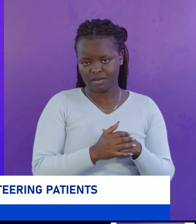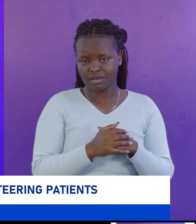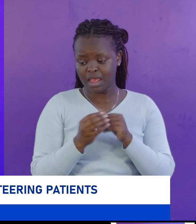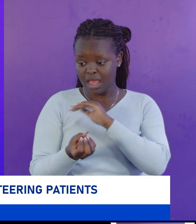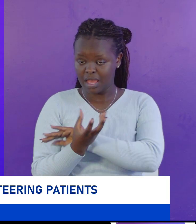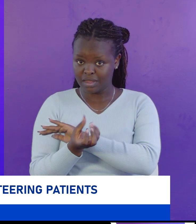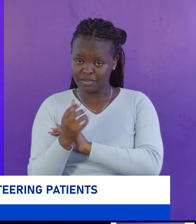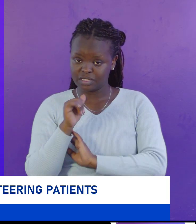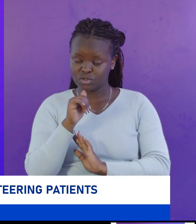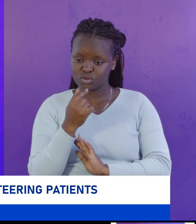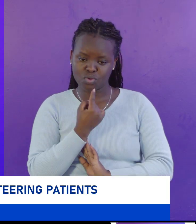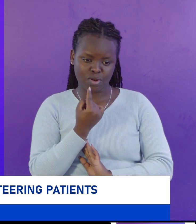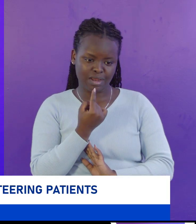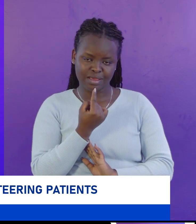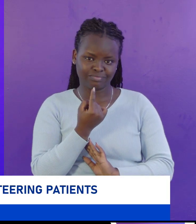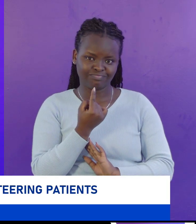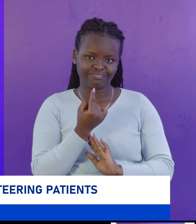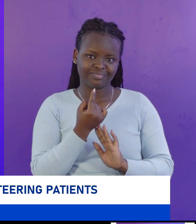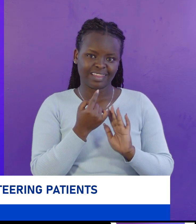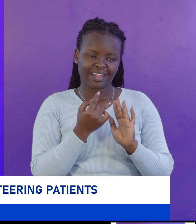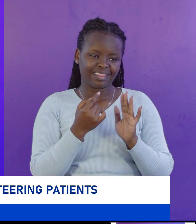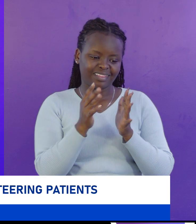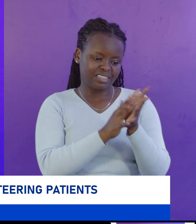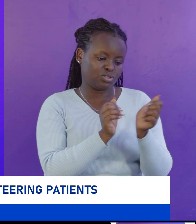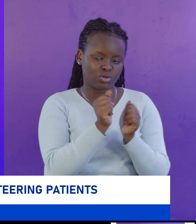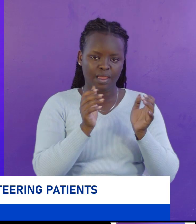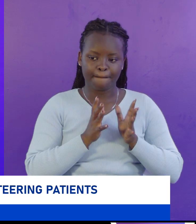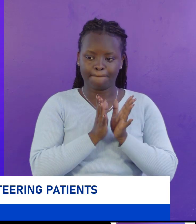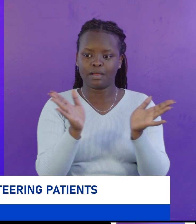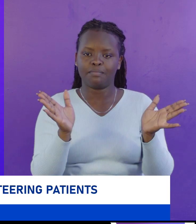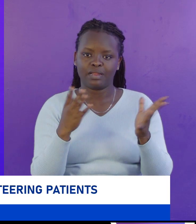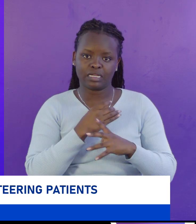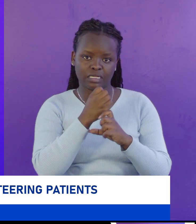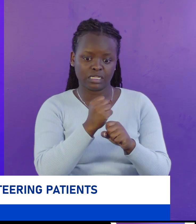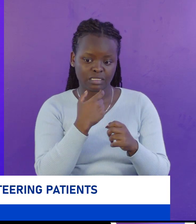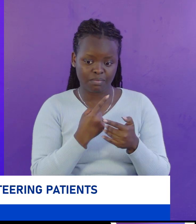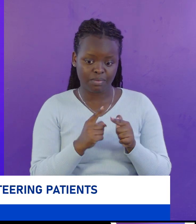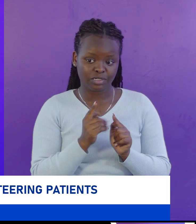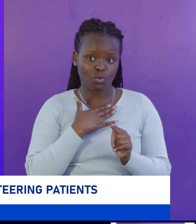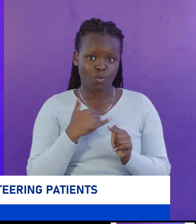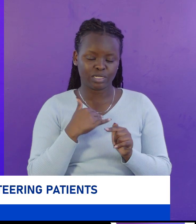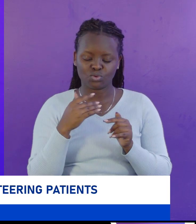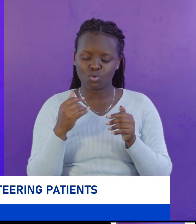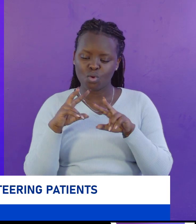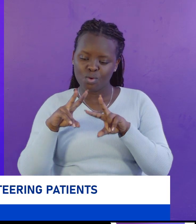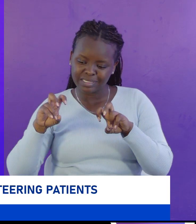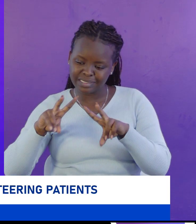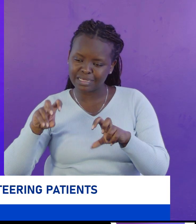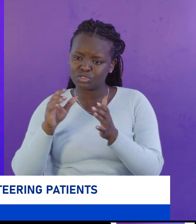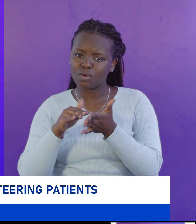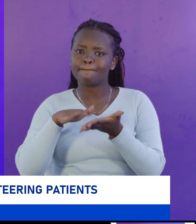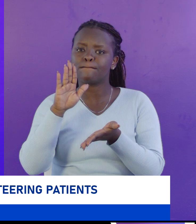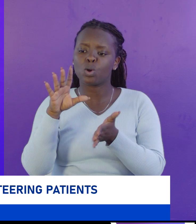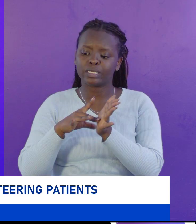advice not only undermines the public trust, but also forces patients to seek more expensive treatment as